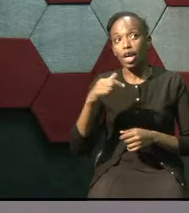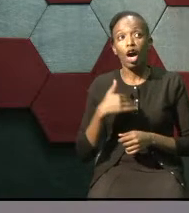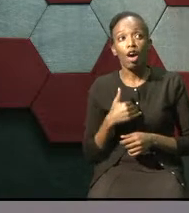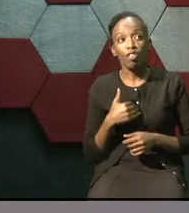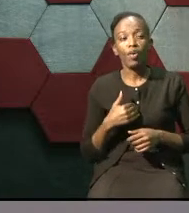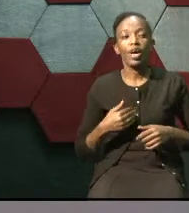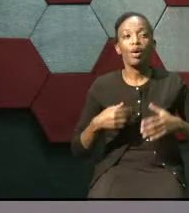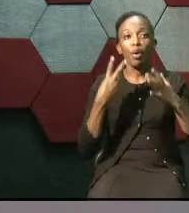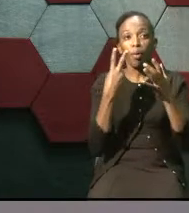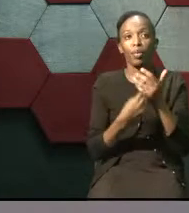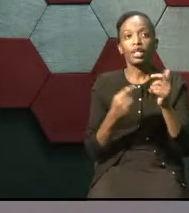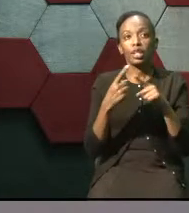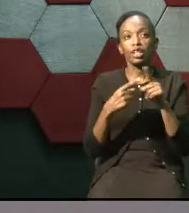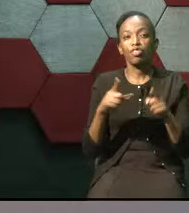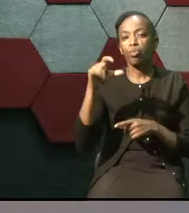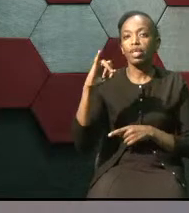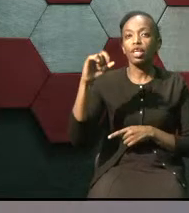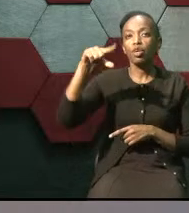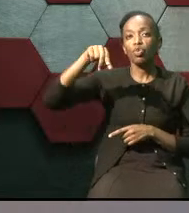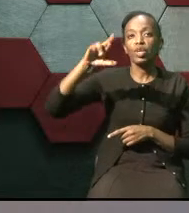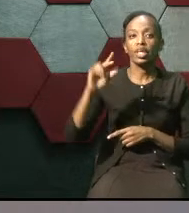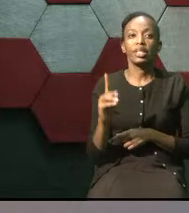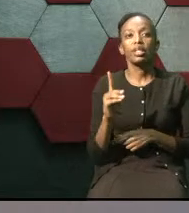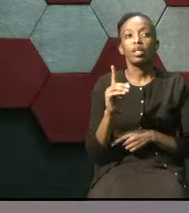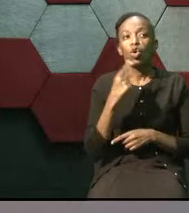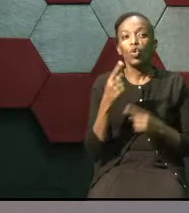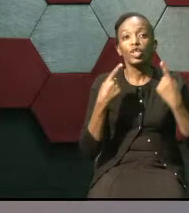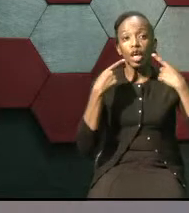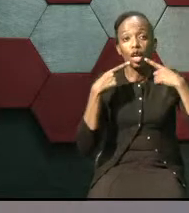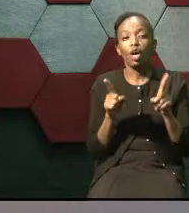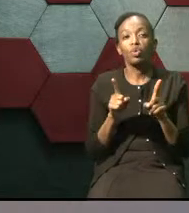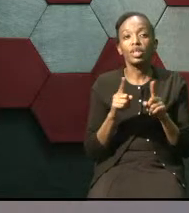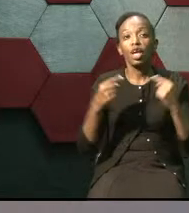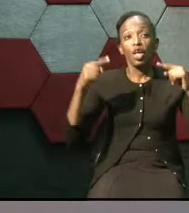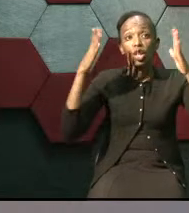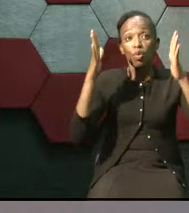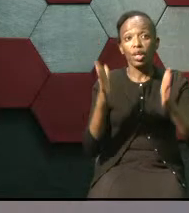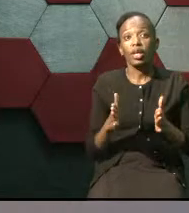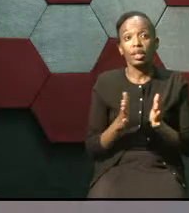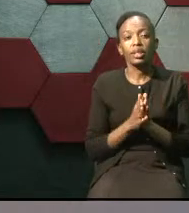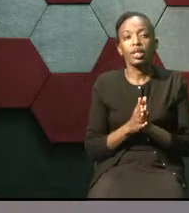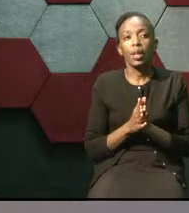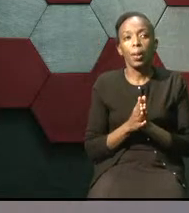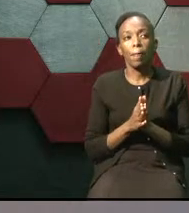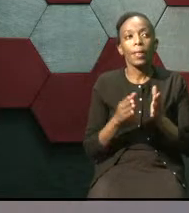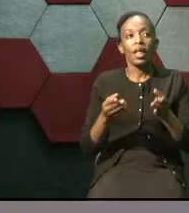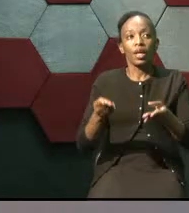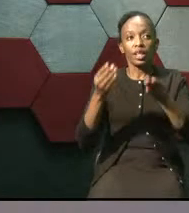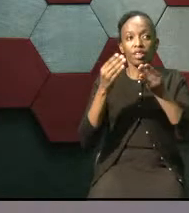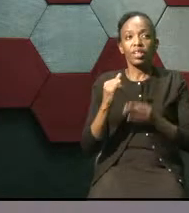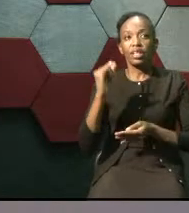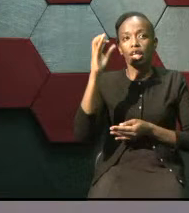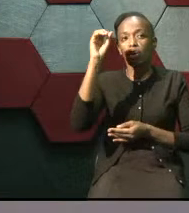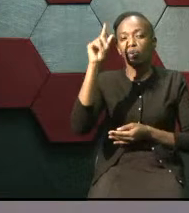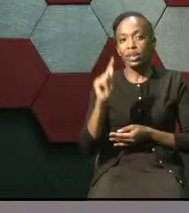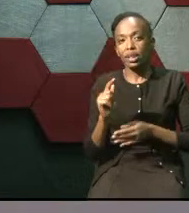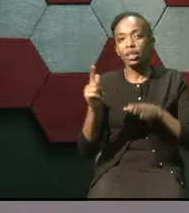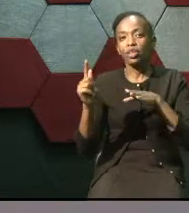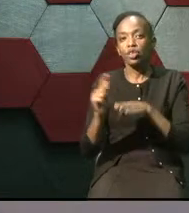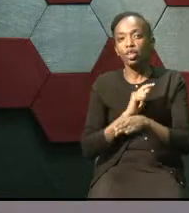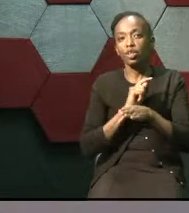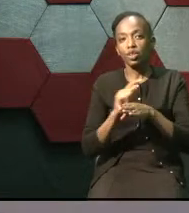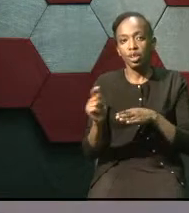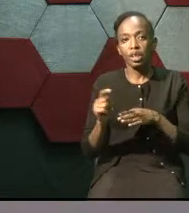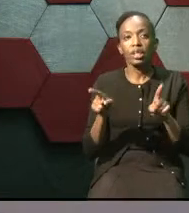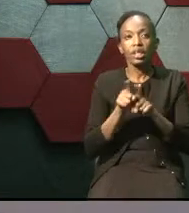core partners from Liquid Intelligent Technologies to announce the winners. And Liquid Intelligent Technologies have given us IoT training over the year. They have given